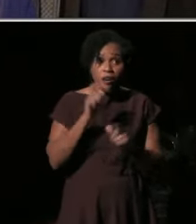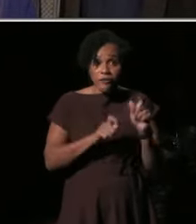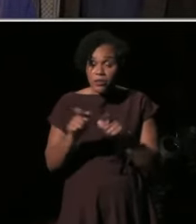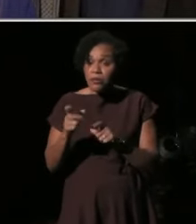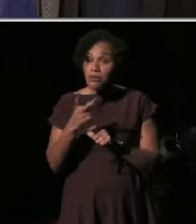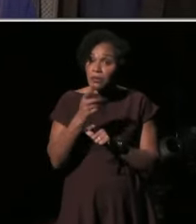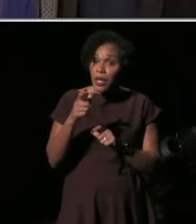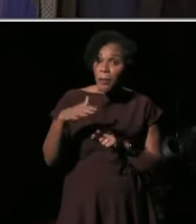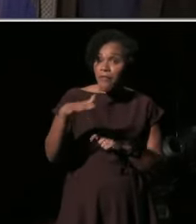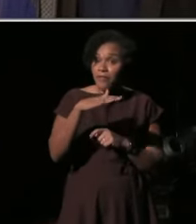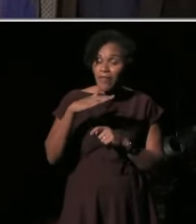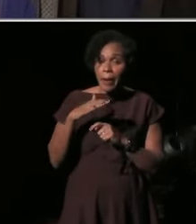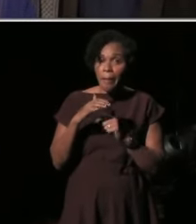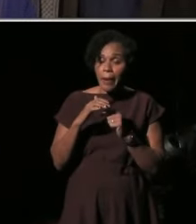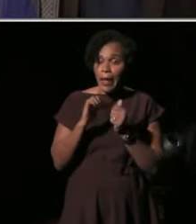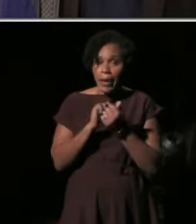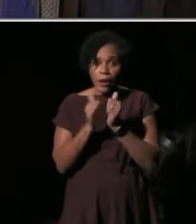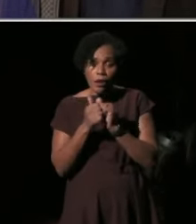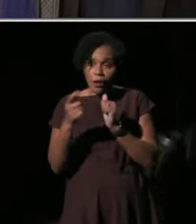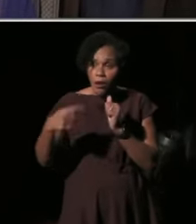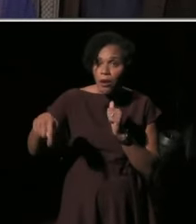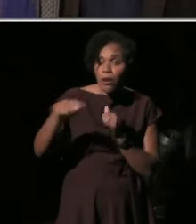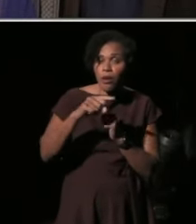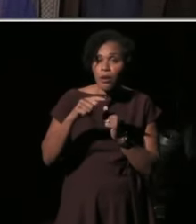family members who are still